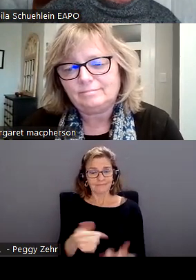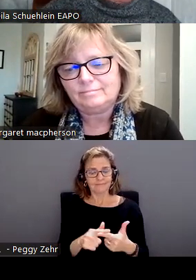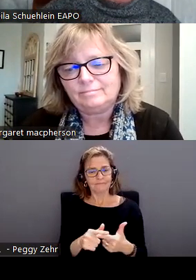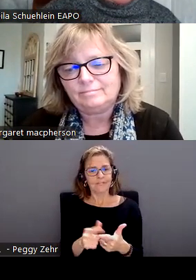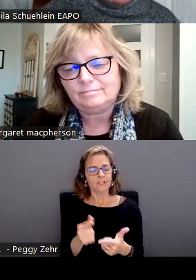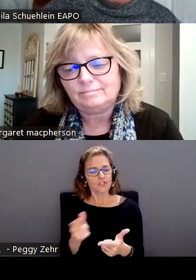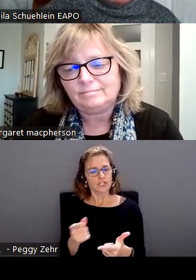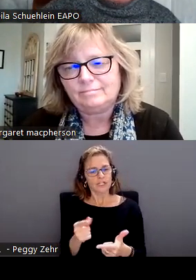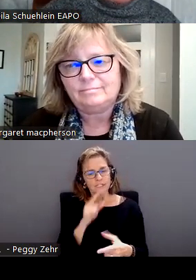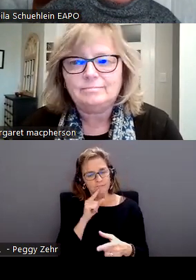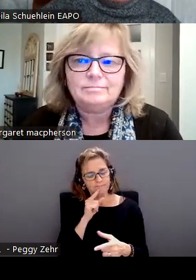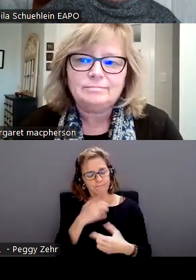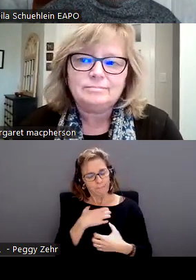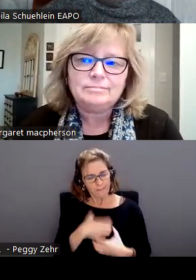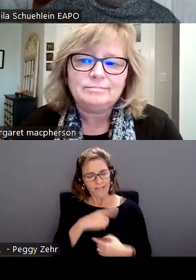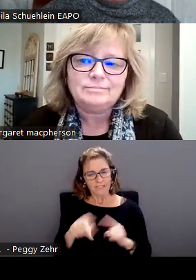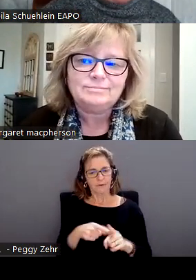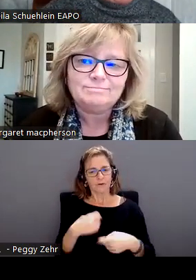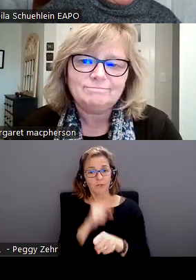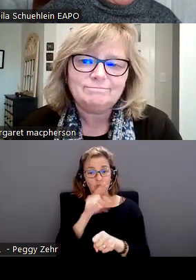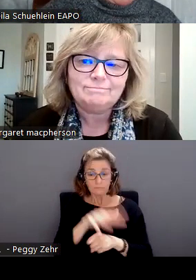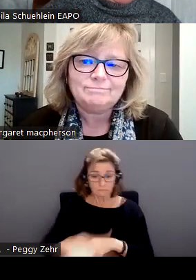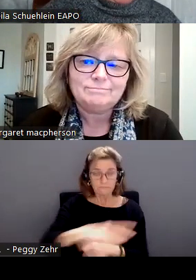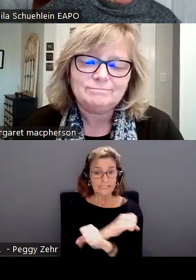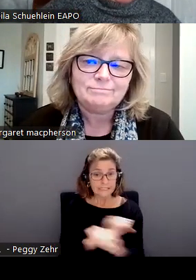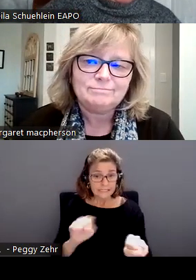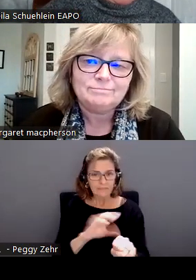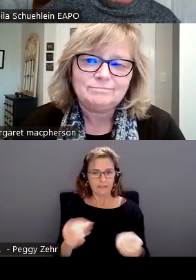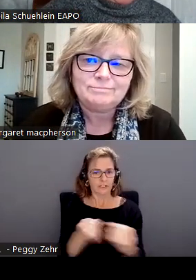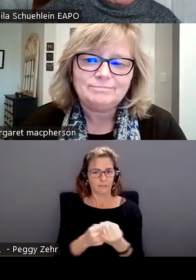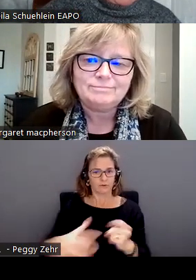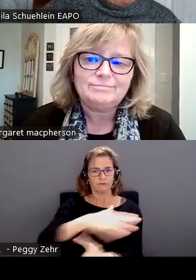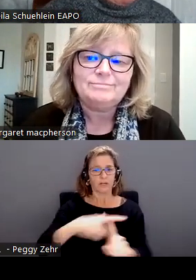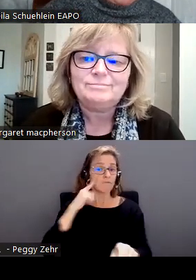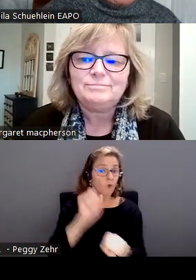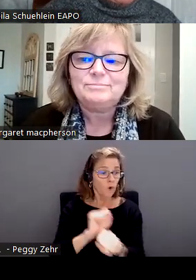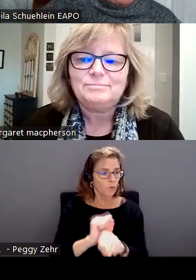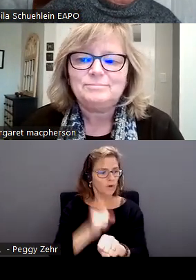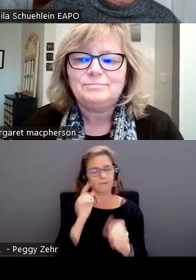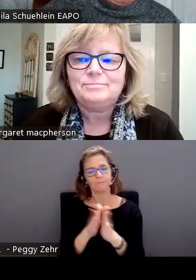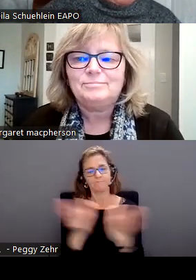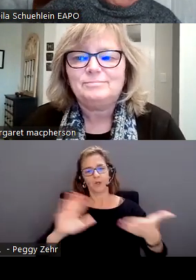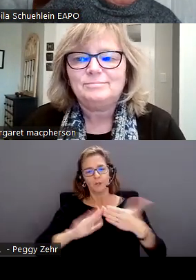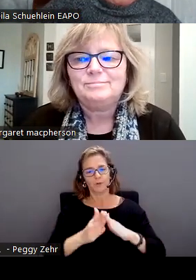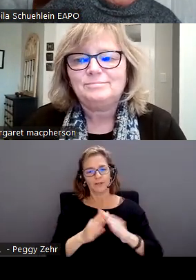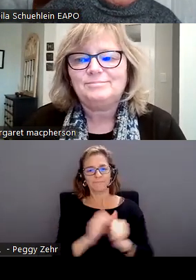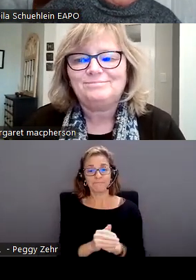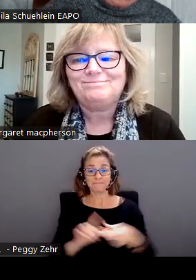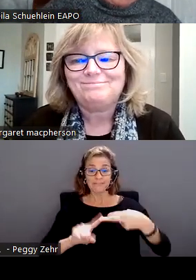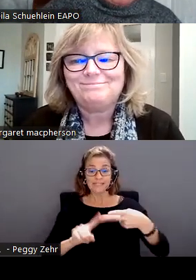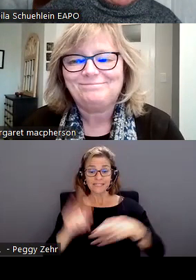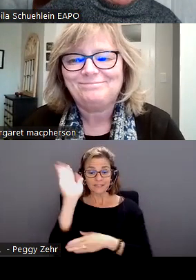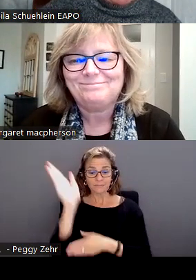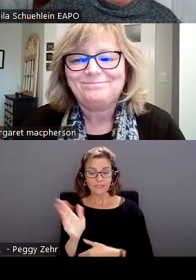environments at work and in our communities. And secondly, Benedict Chauffin.